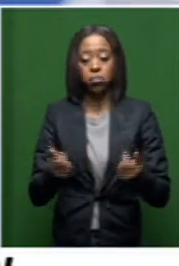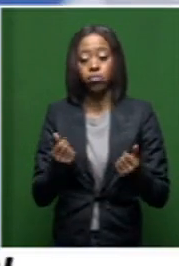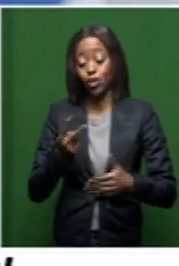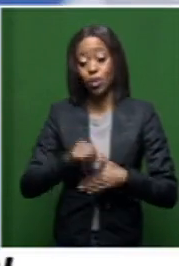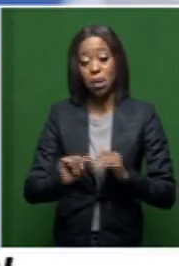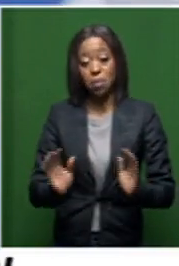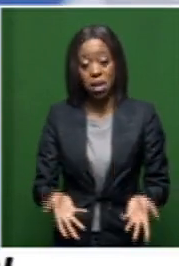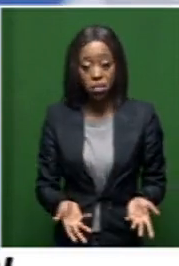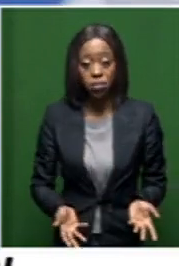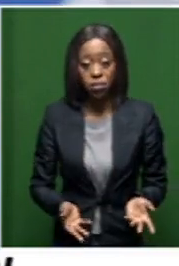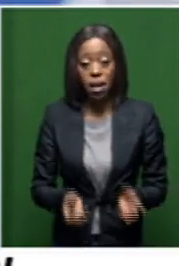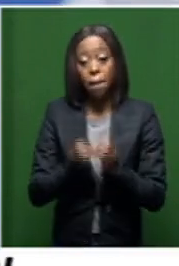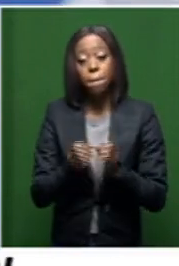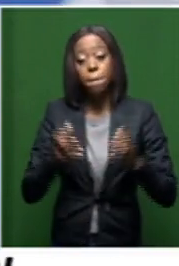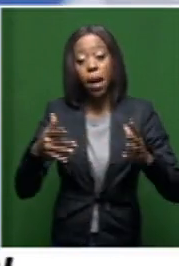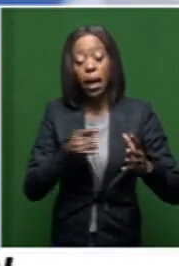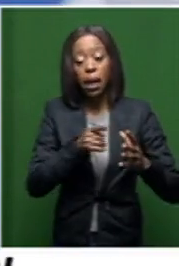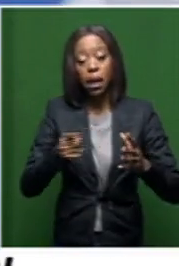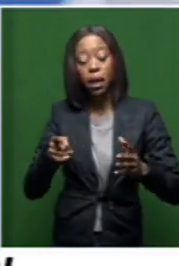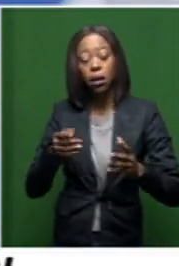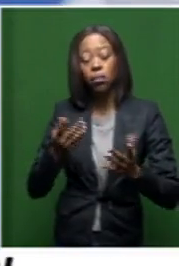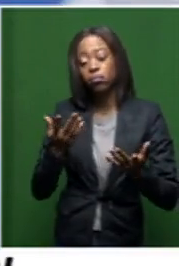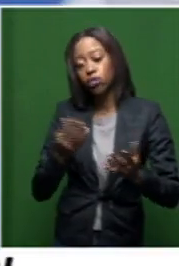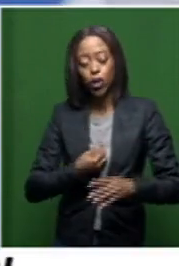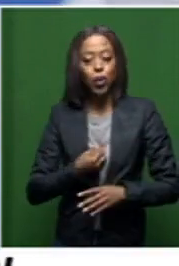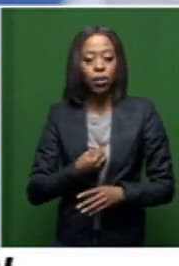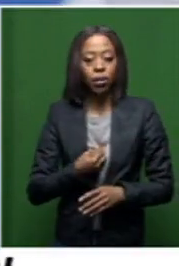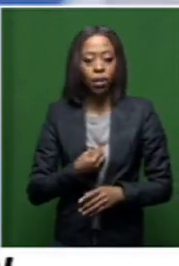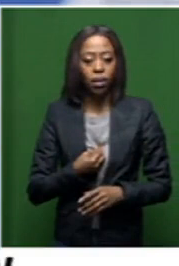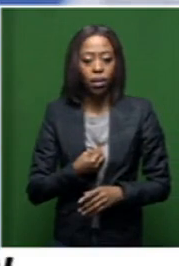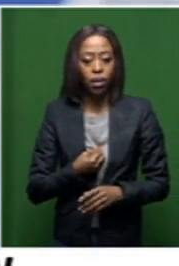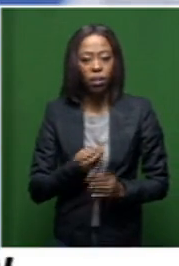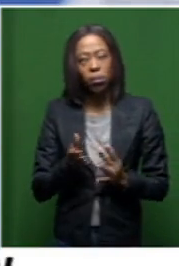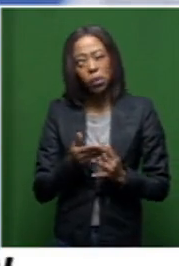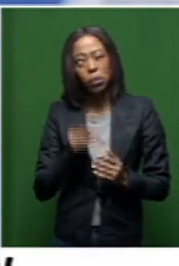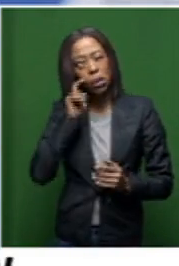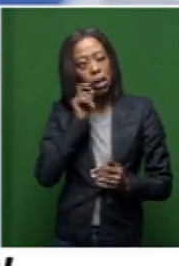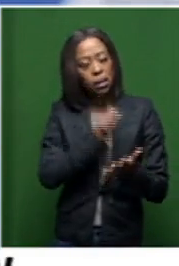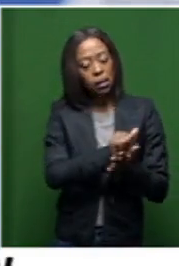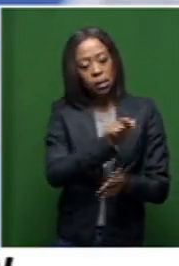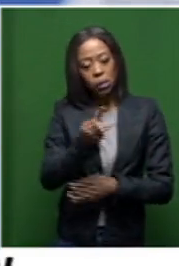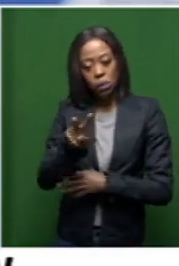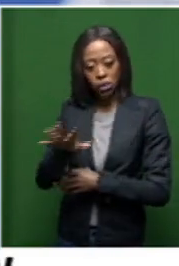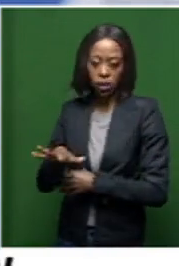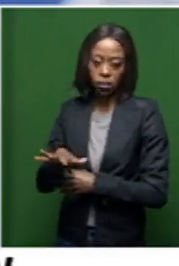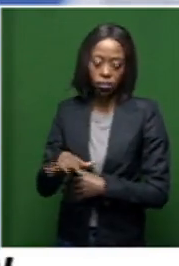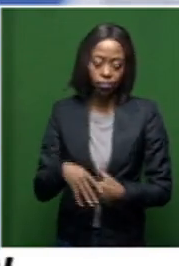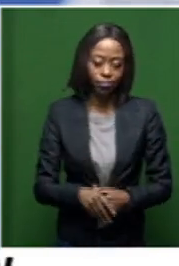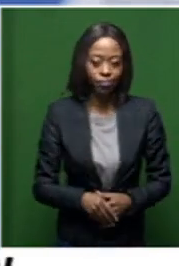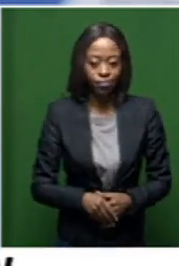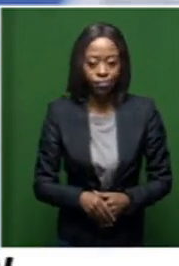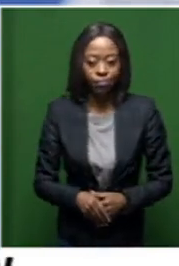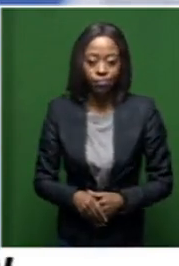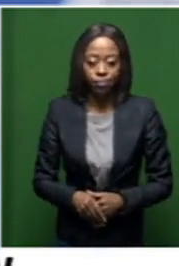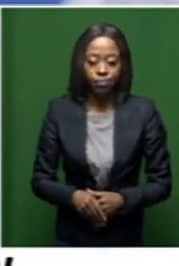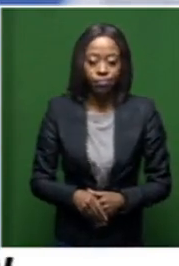2 months. Wow. And the majority of these are youngsters. They're between the age of 16 to 25, actually.